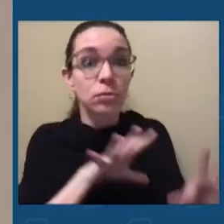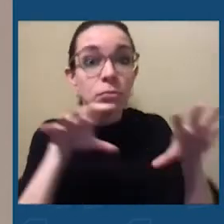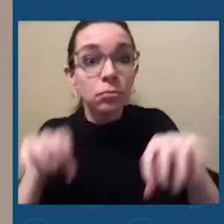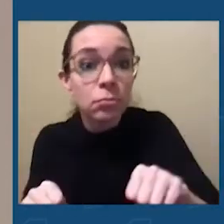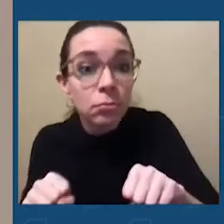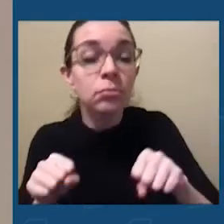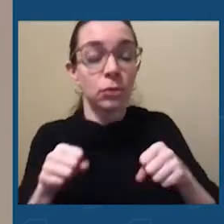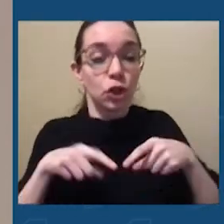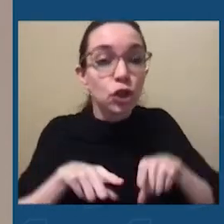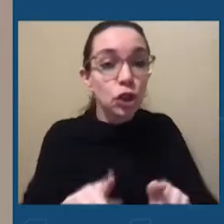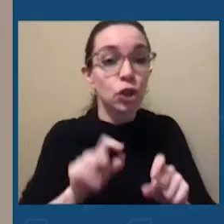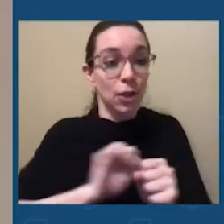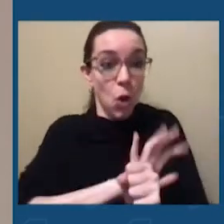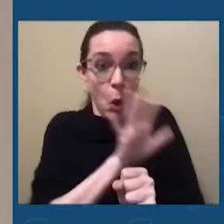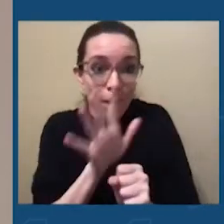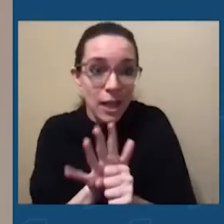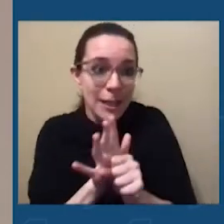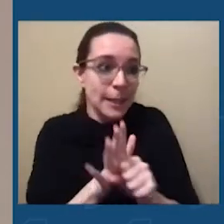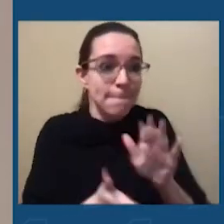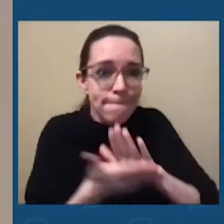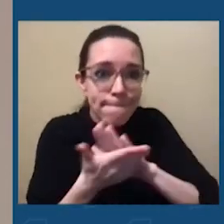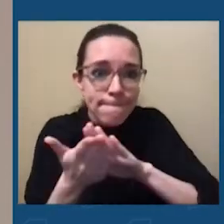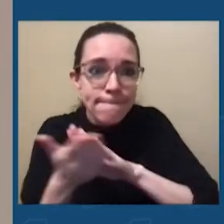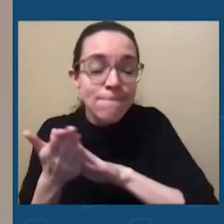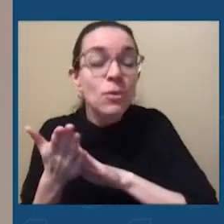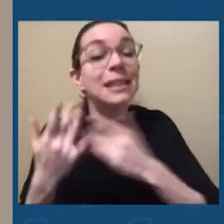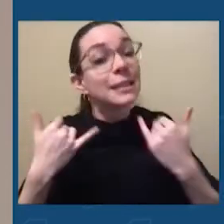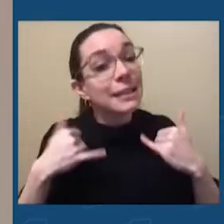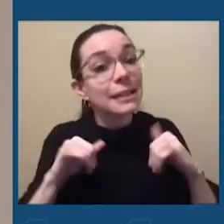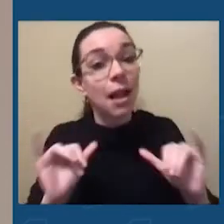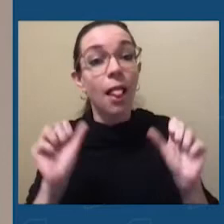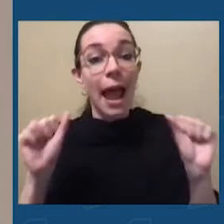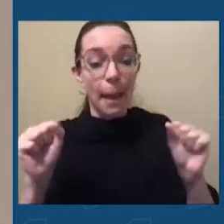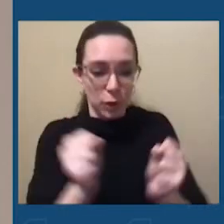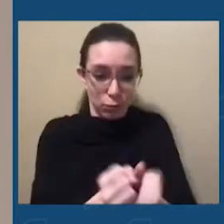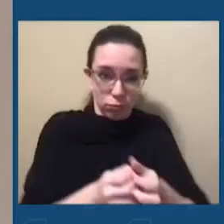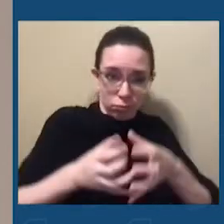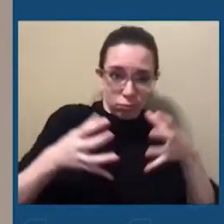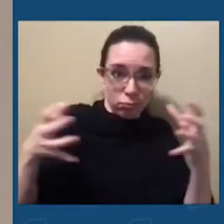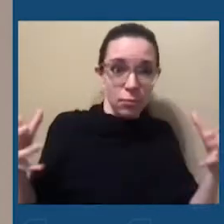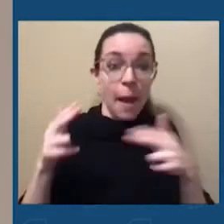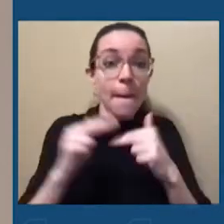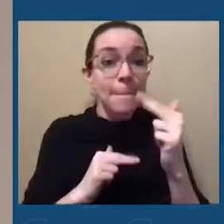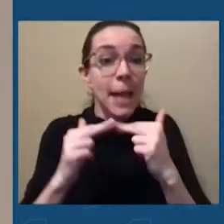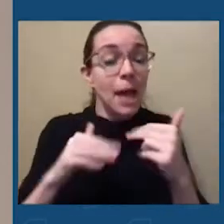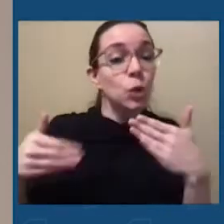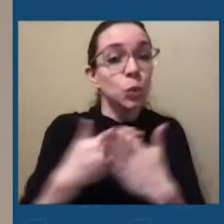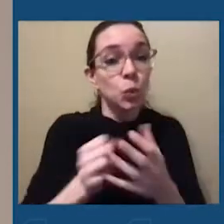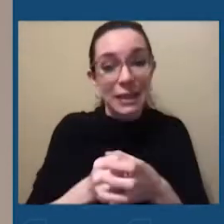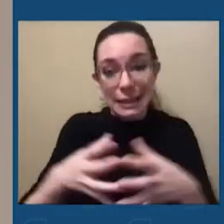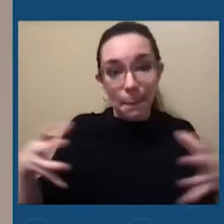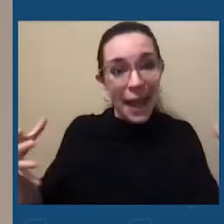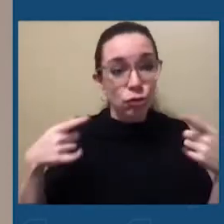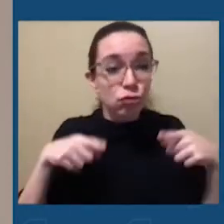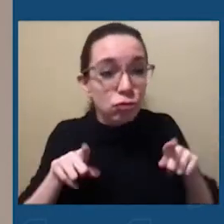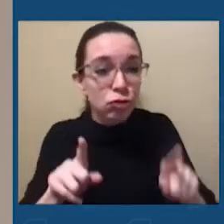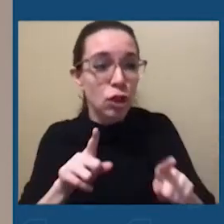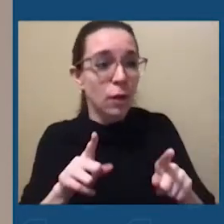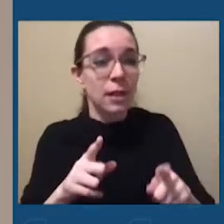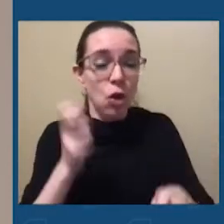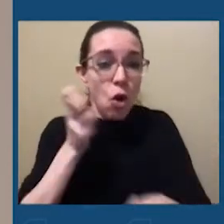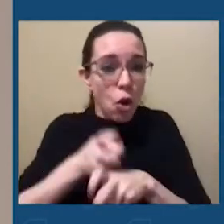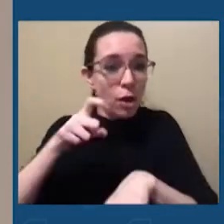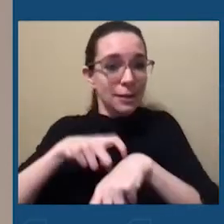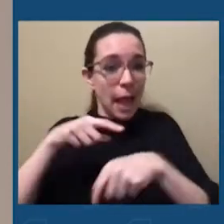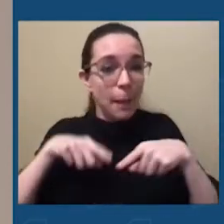and was able to continue a 1.2 million square foot expansion during those most trying times. So this